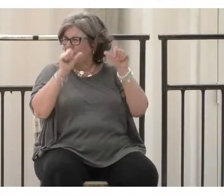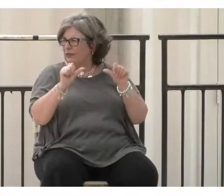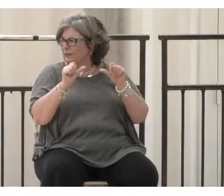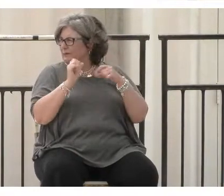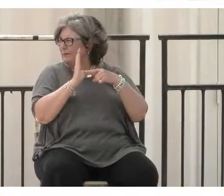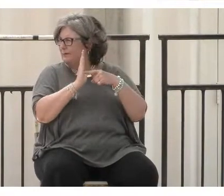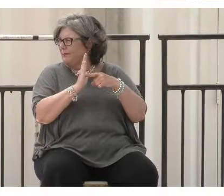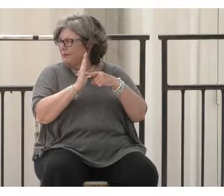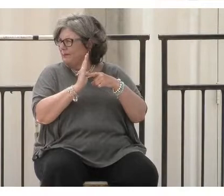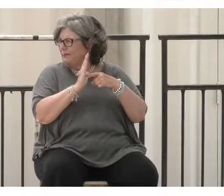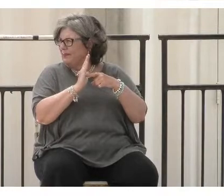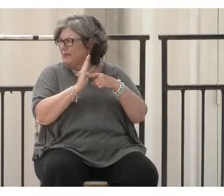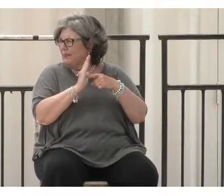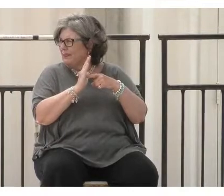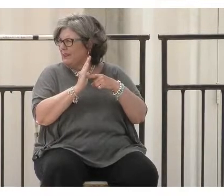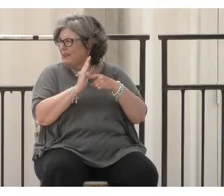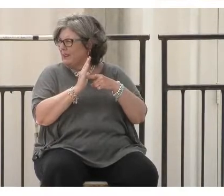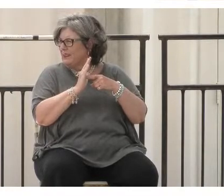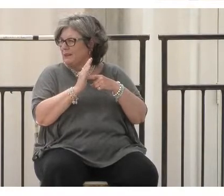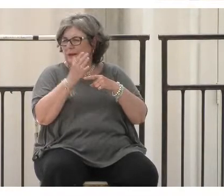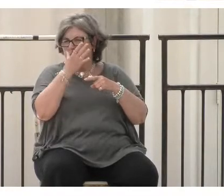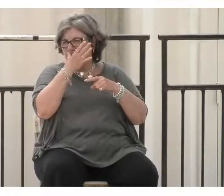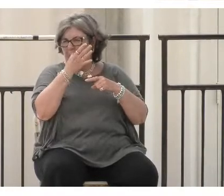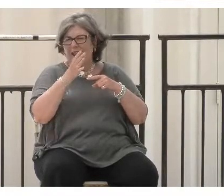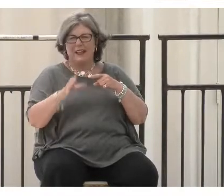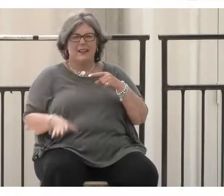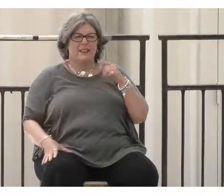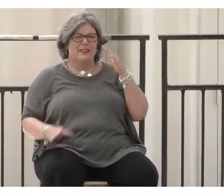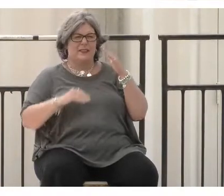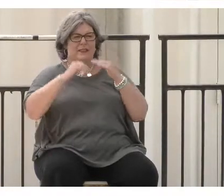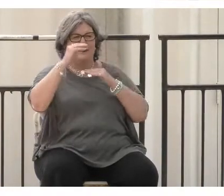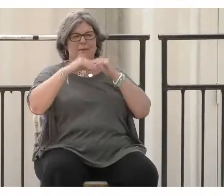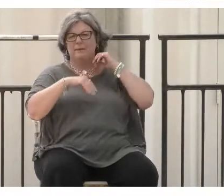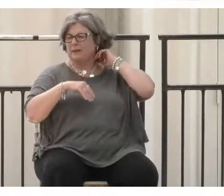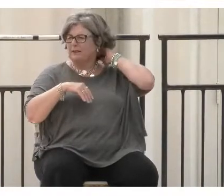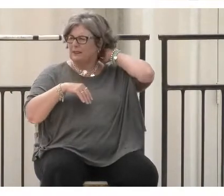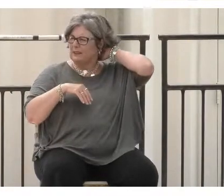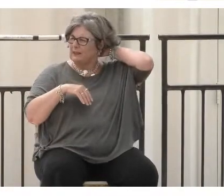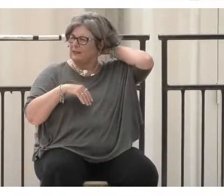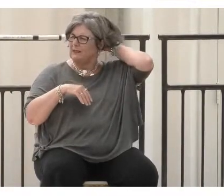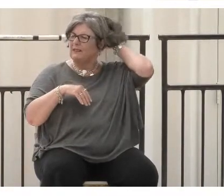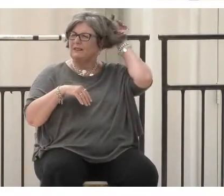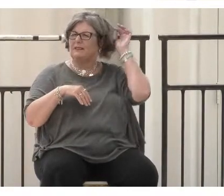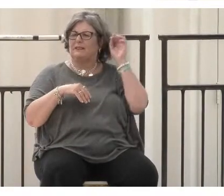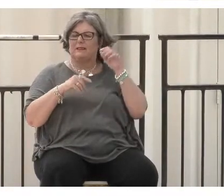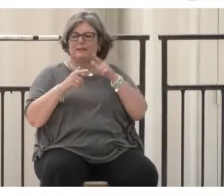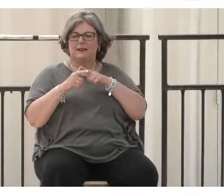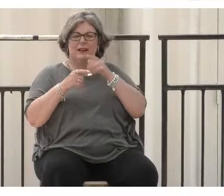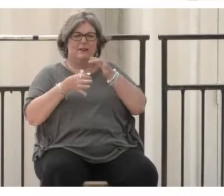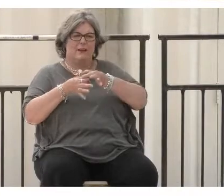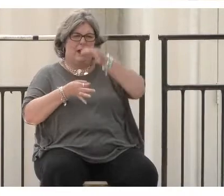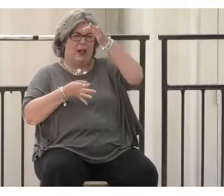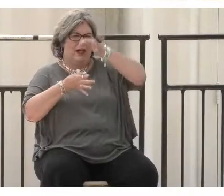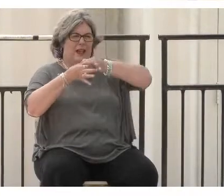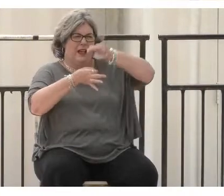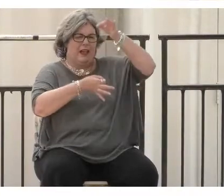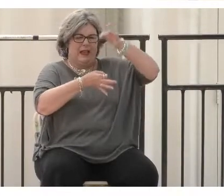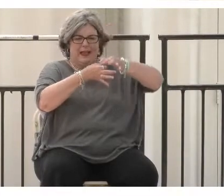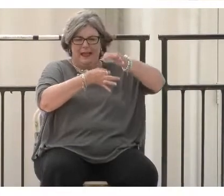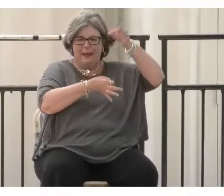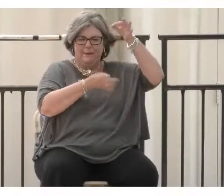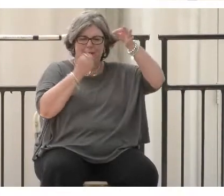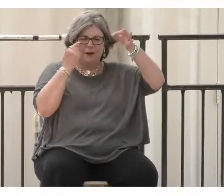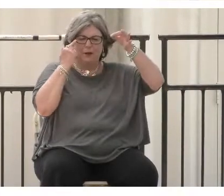example, the narrow width of this long building is based on the width of a mangrove pole, which was more or